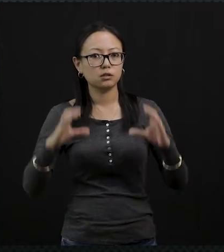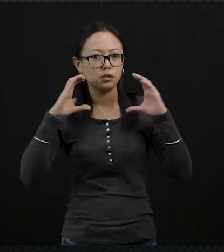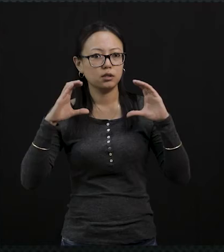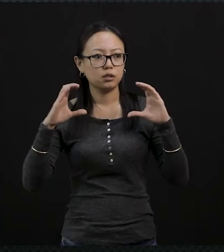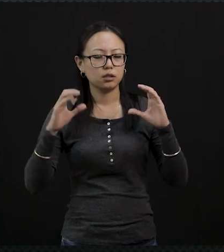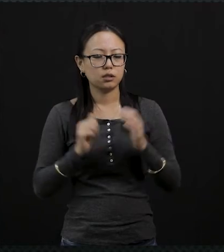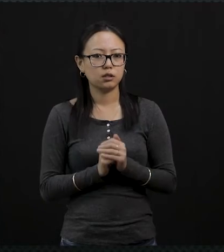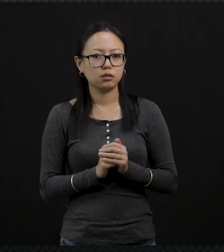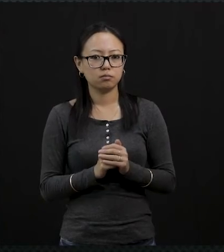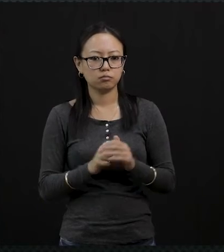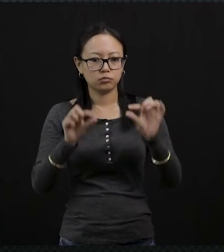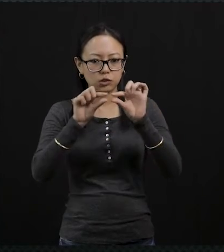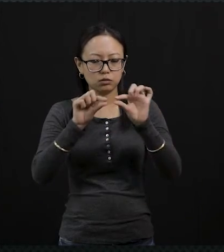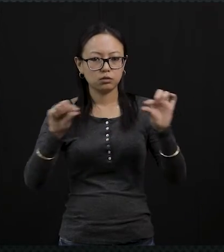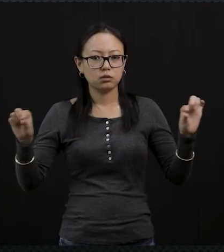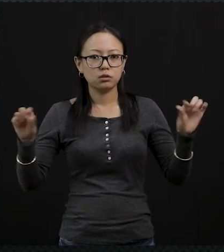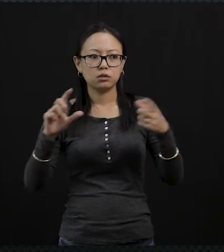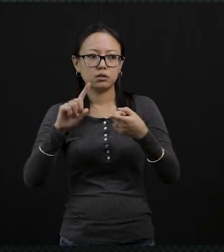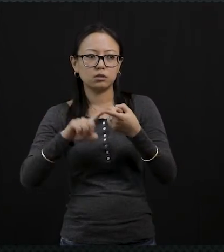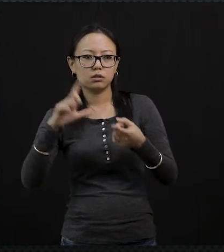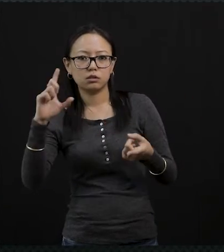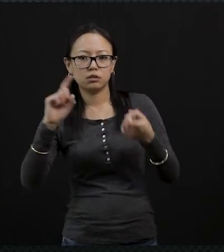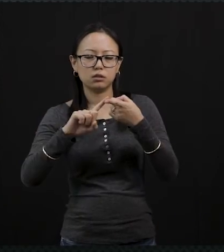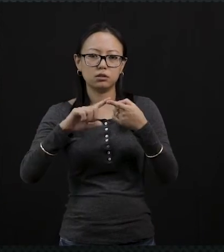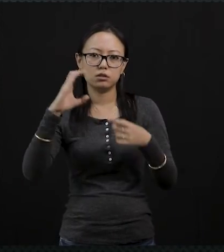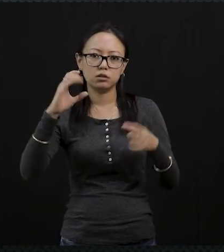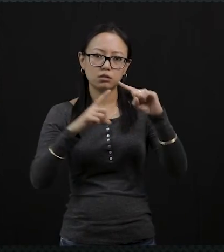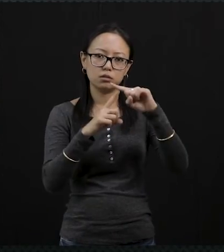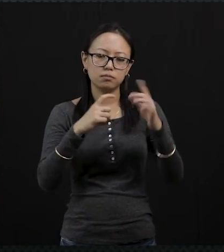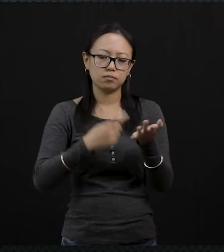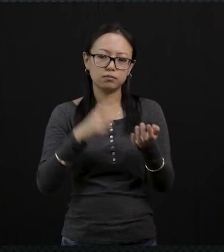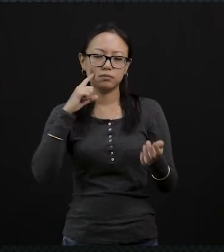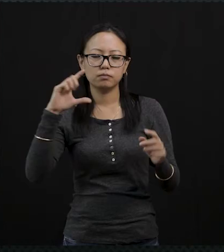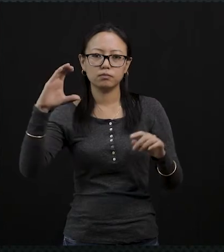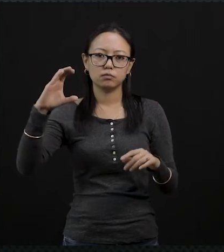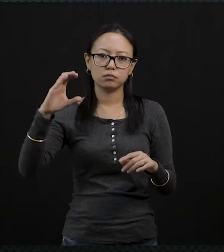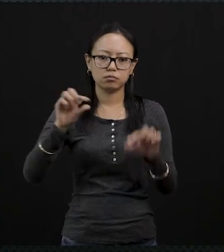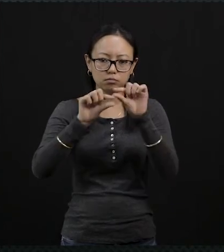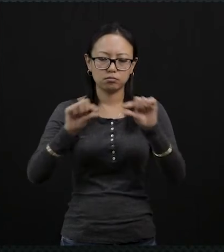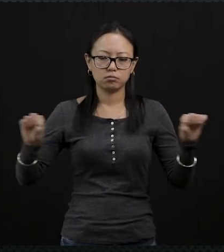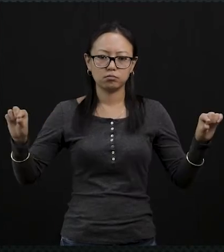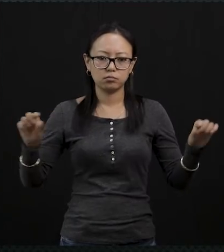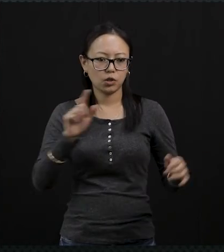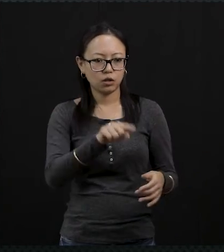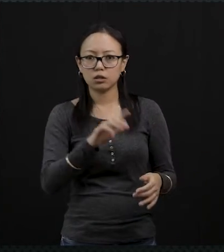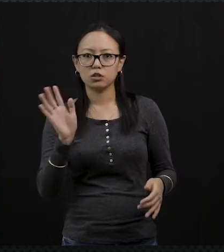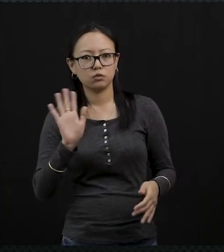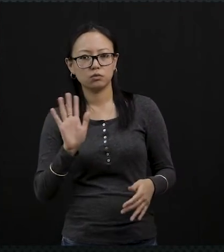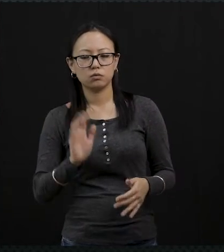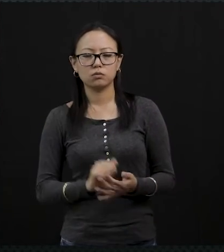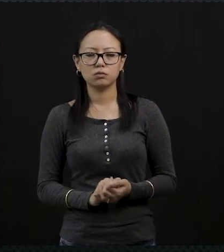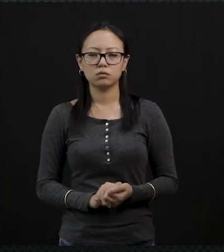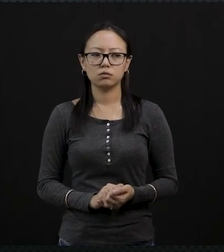should never play with all these electric wires. And second thing,